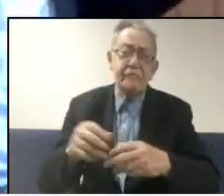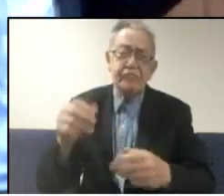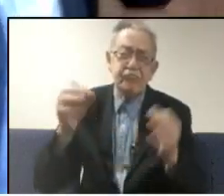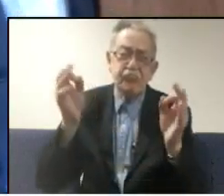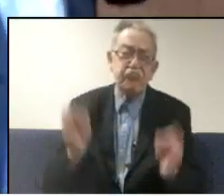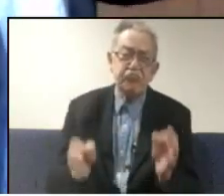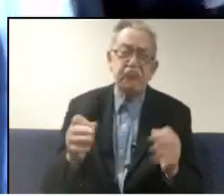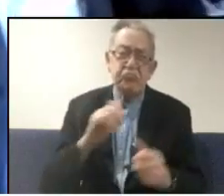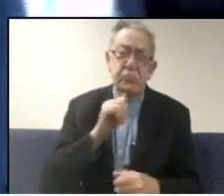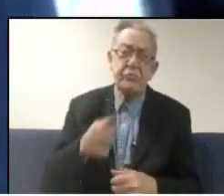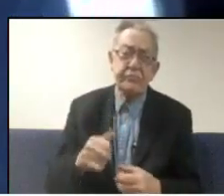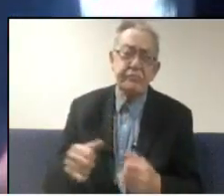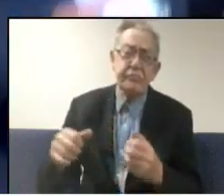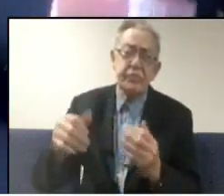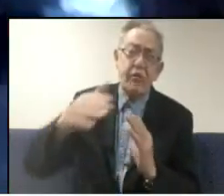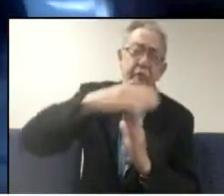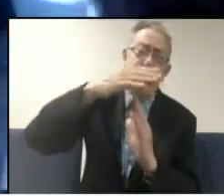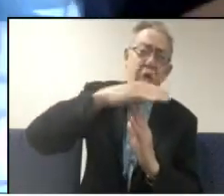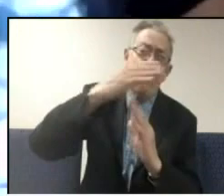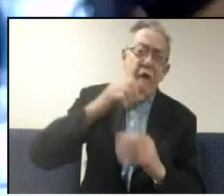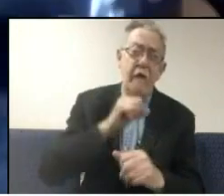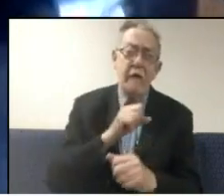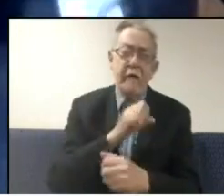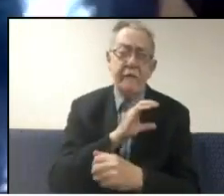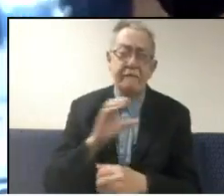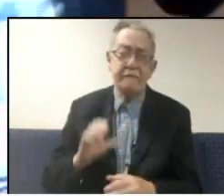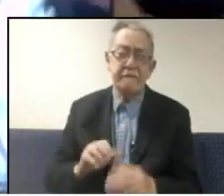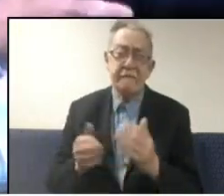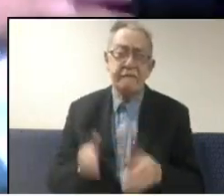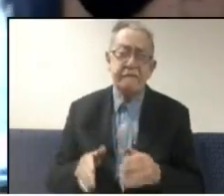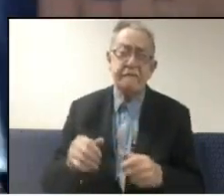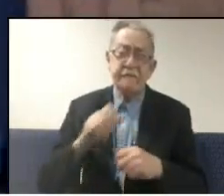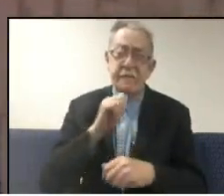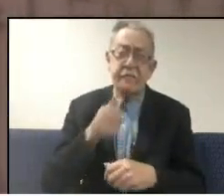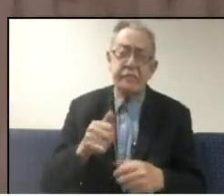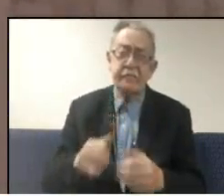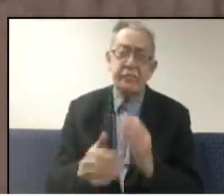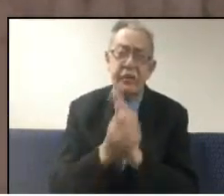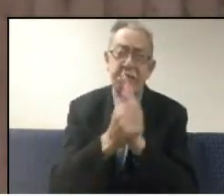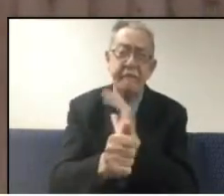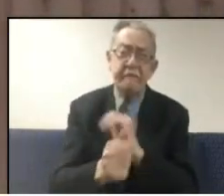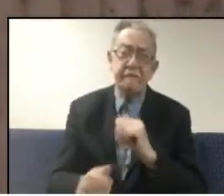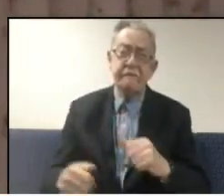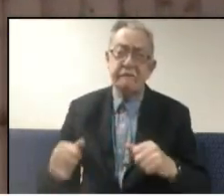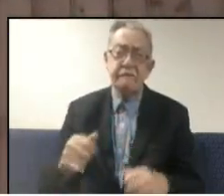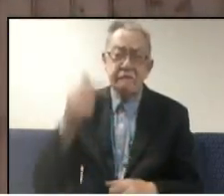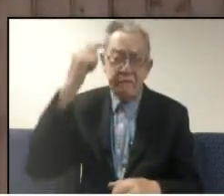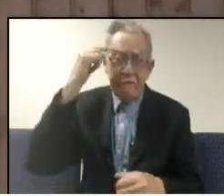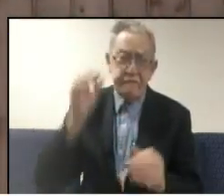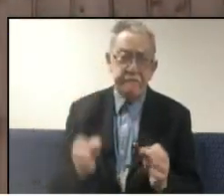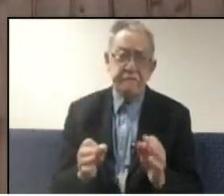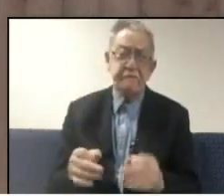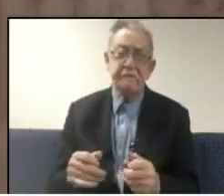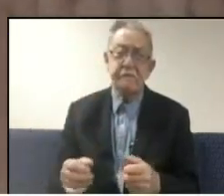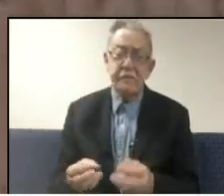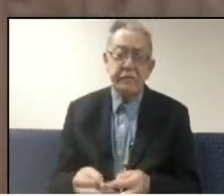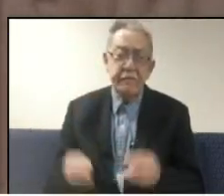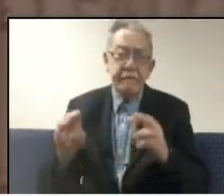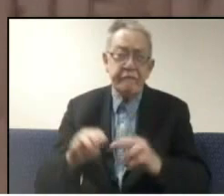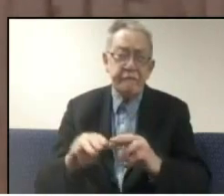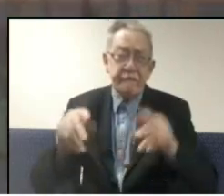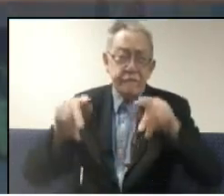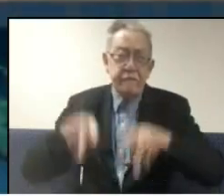not a super Christian, since we don't have whatever kind of abilities that we decide are worthy of